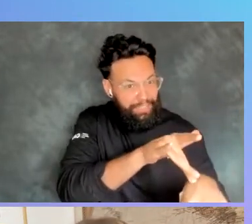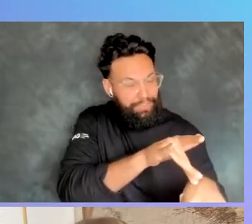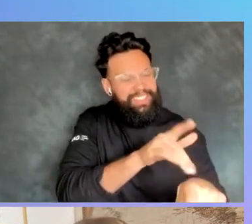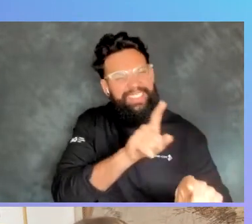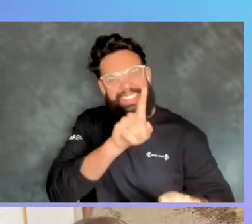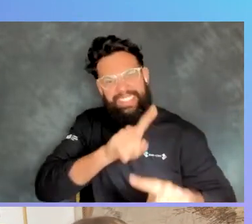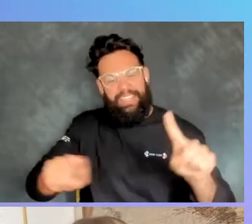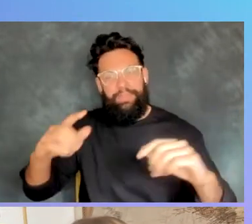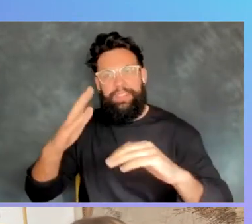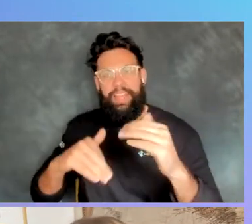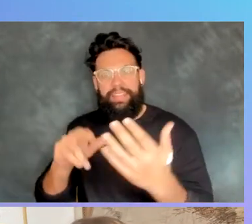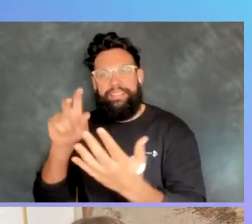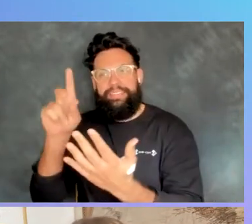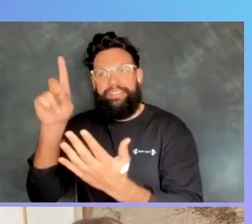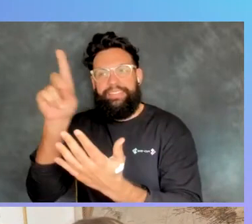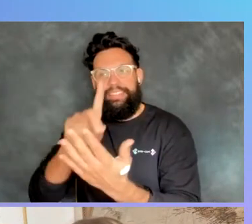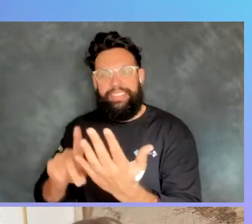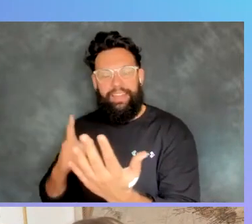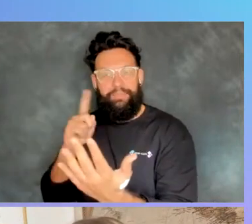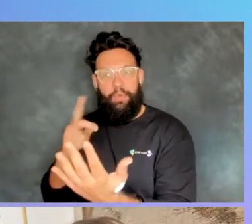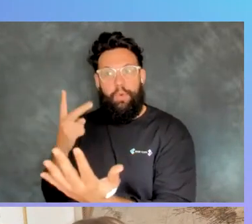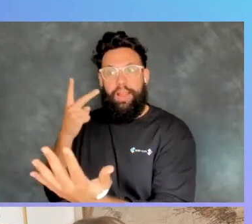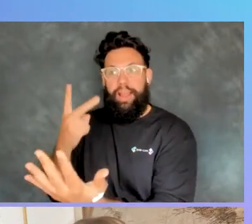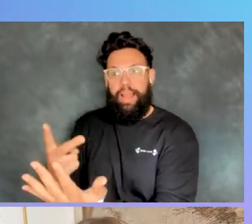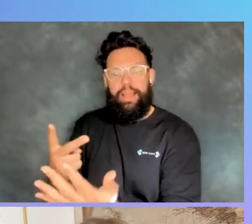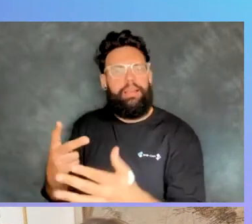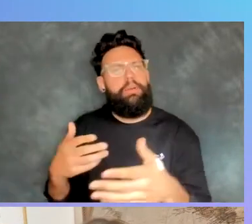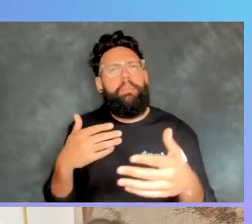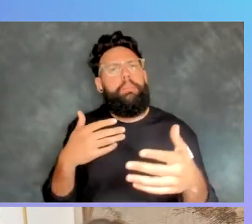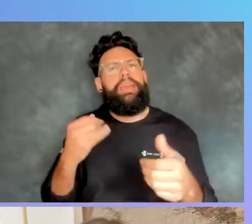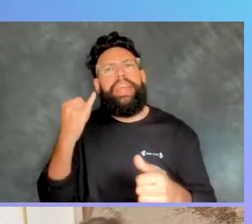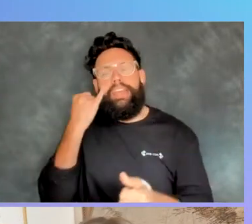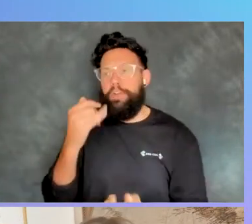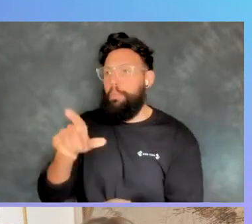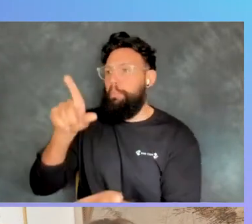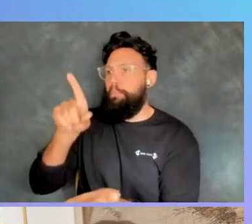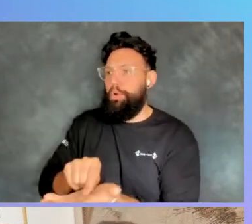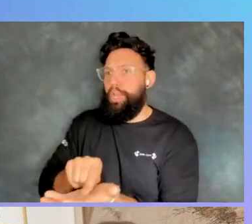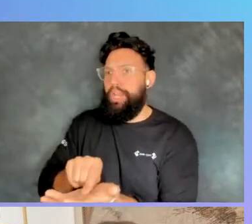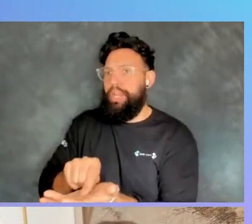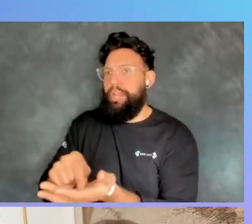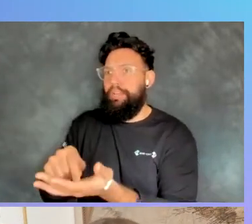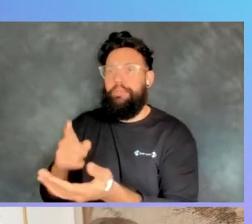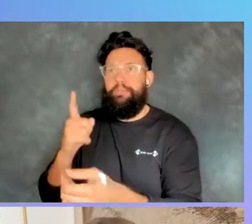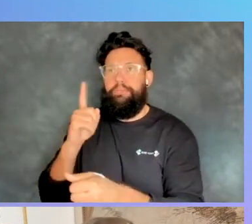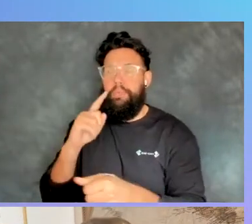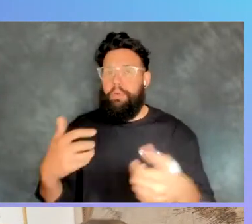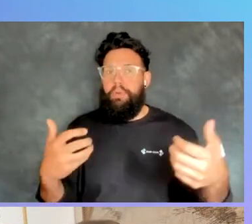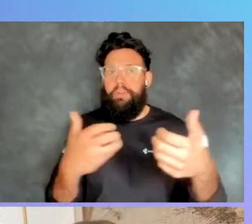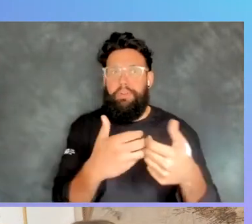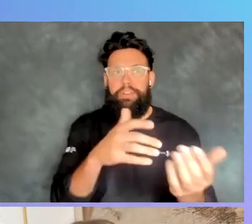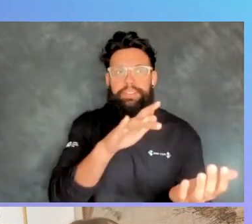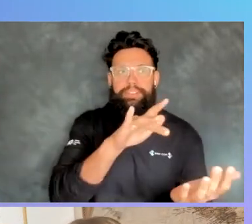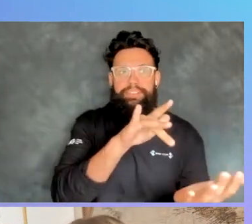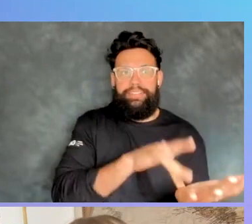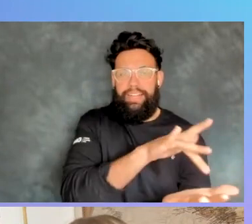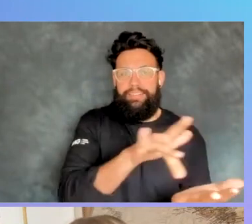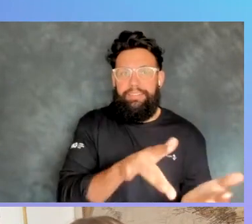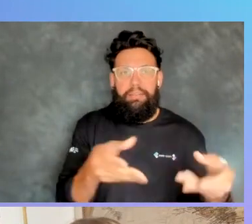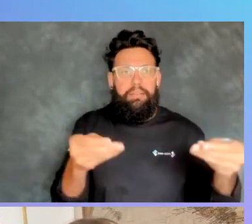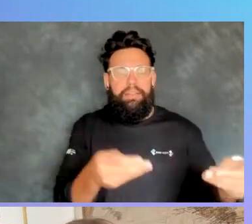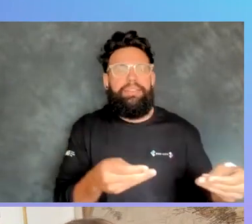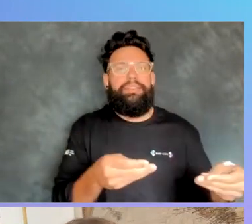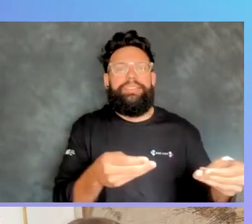any image and make it tactile does not make it readable. In fact, tactile acuity is very different from visual